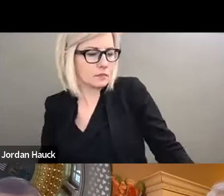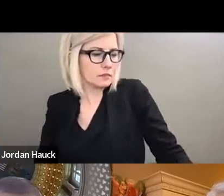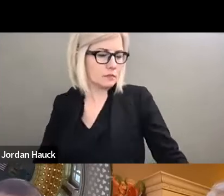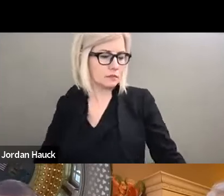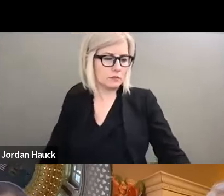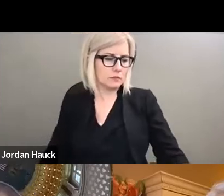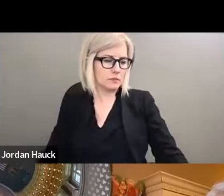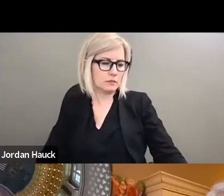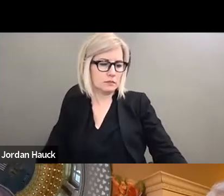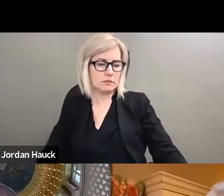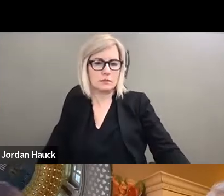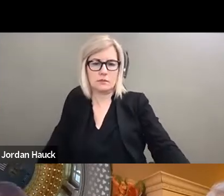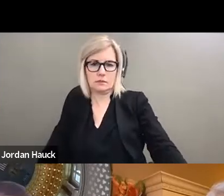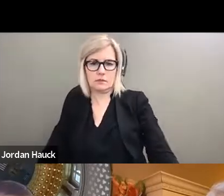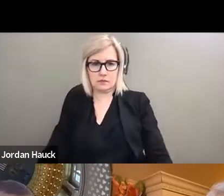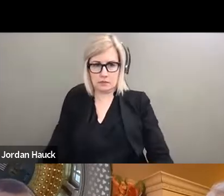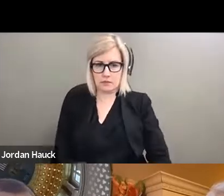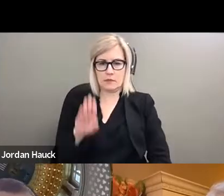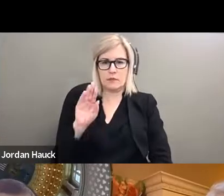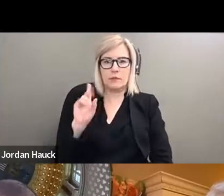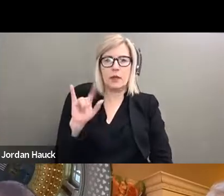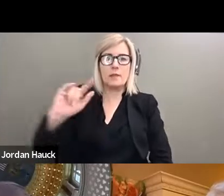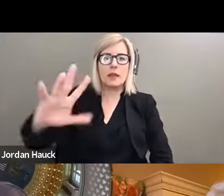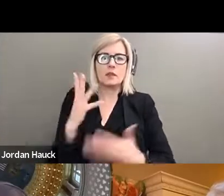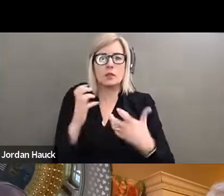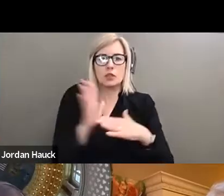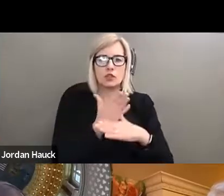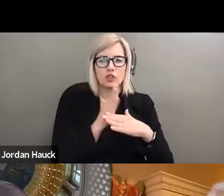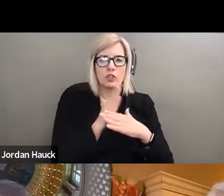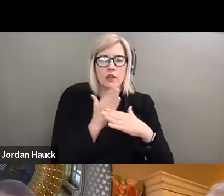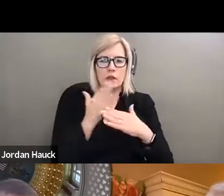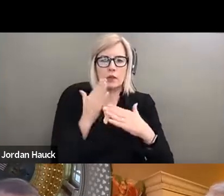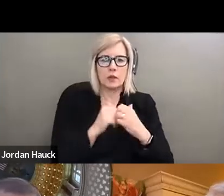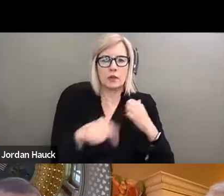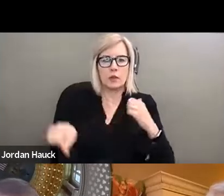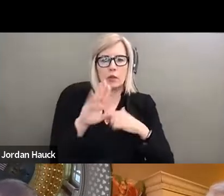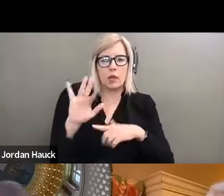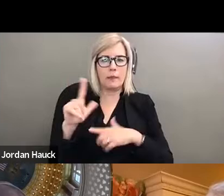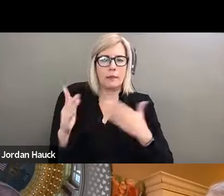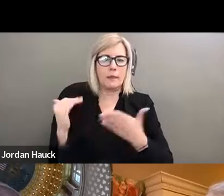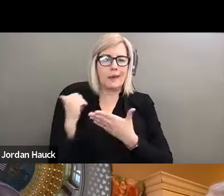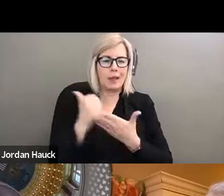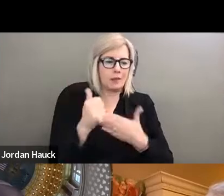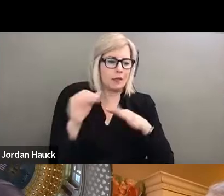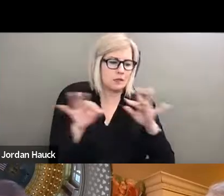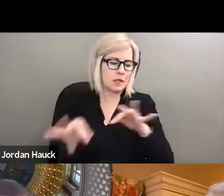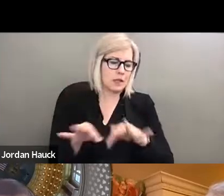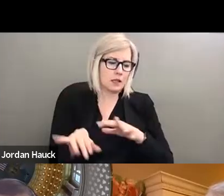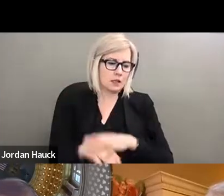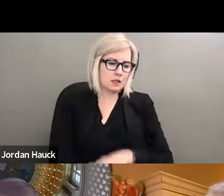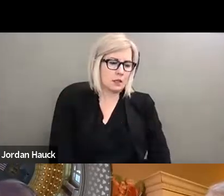So I just wanted to share with everybody, and Bill, maybe you could help me explain this too,